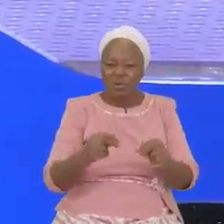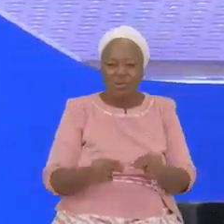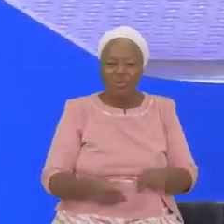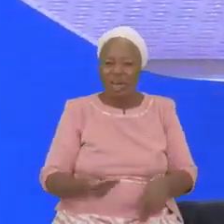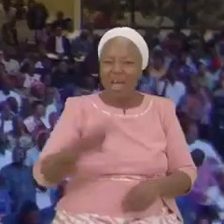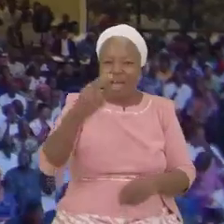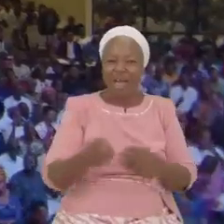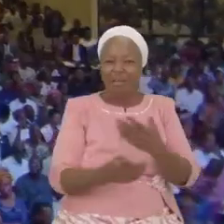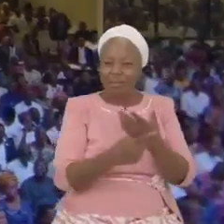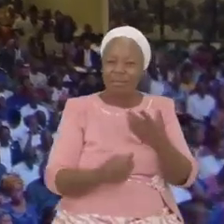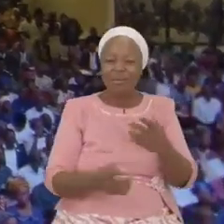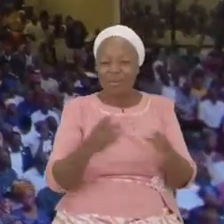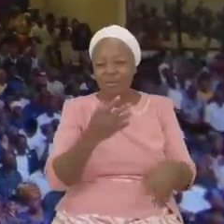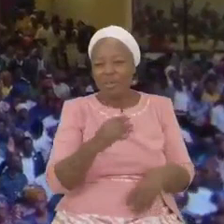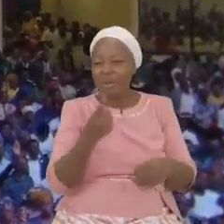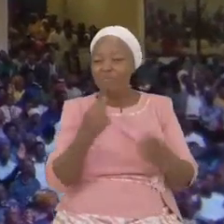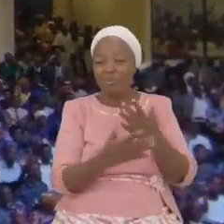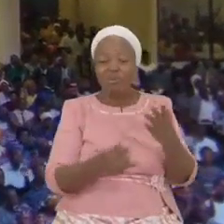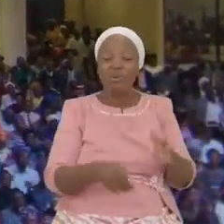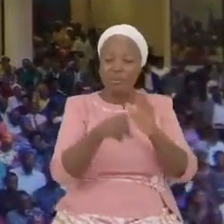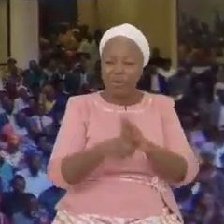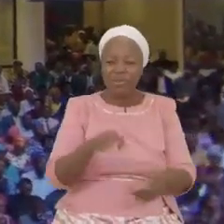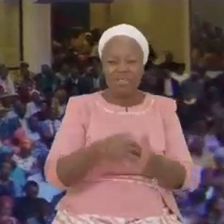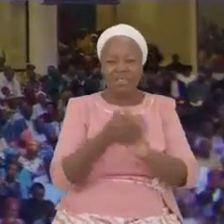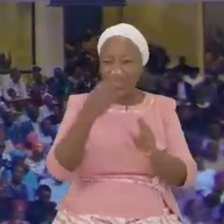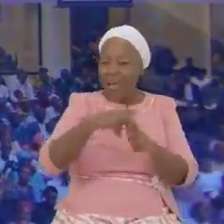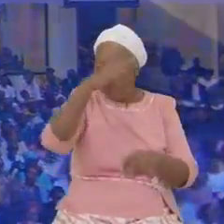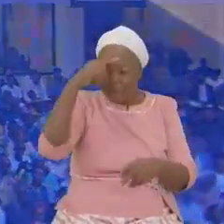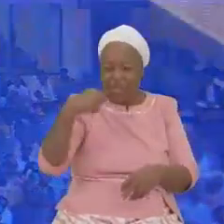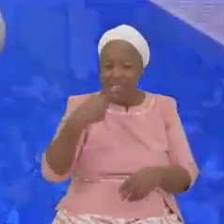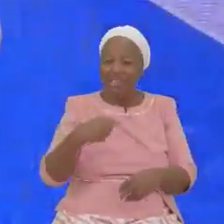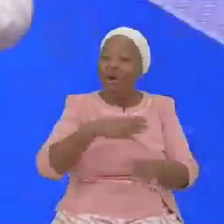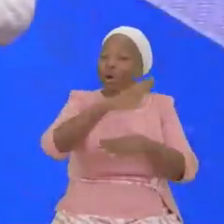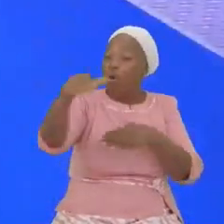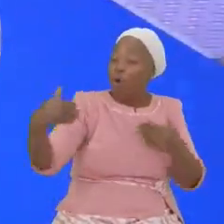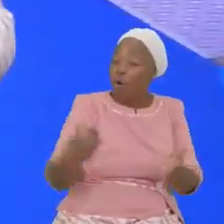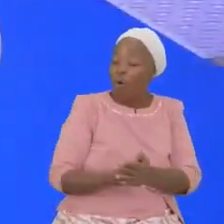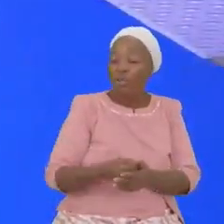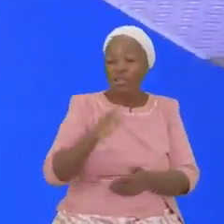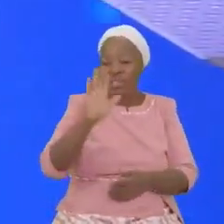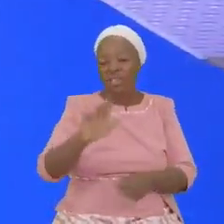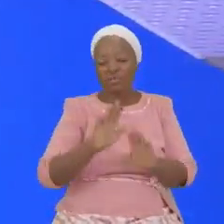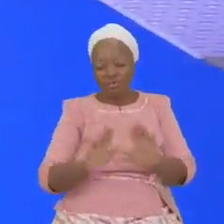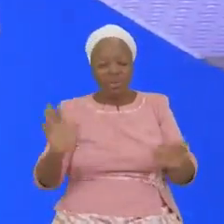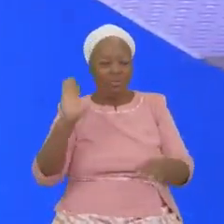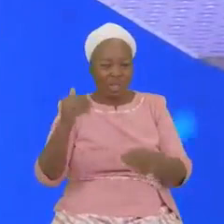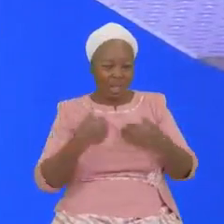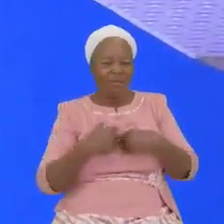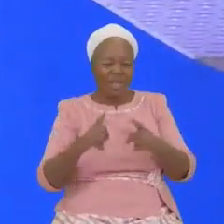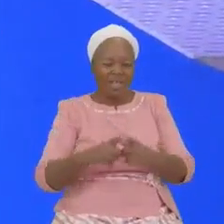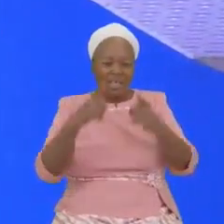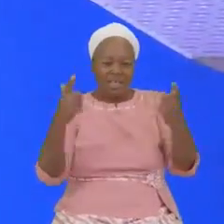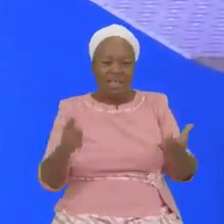you. Because it says, all thy children will have great